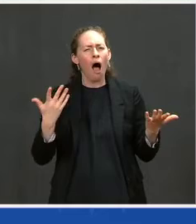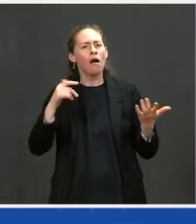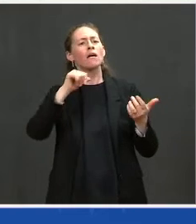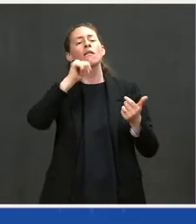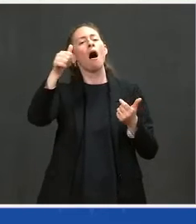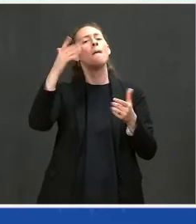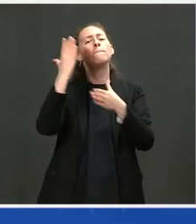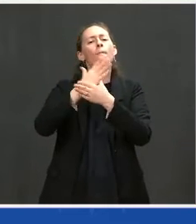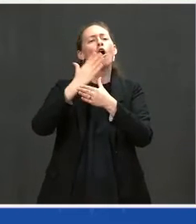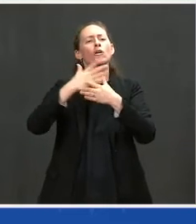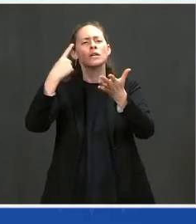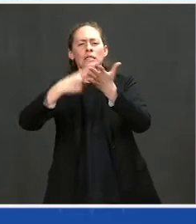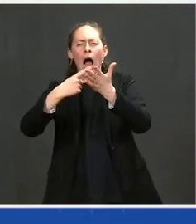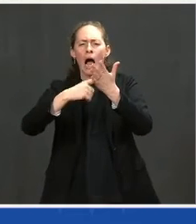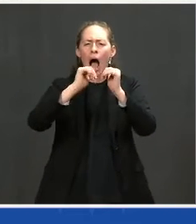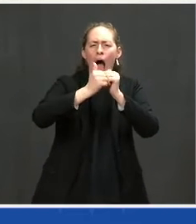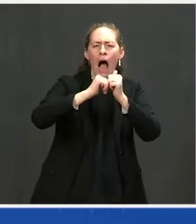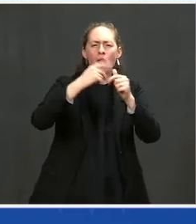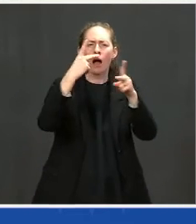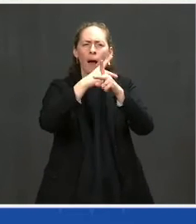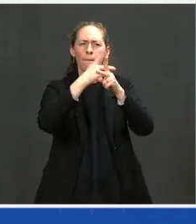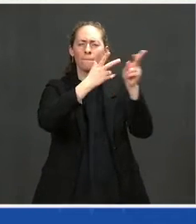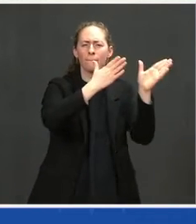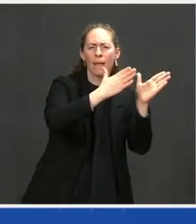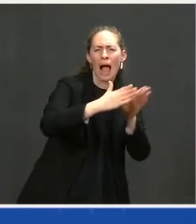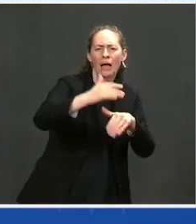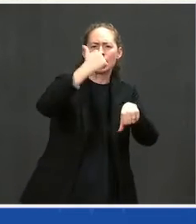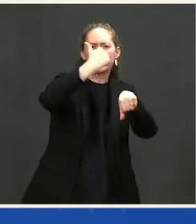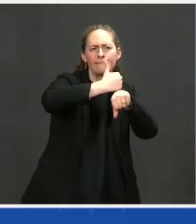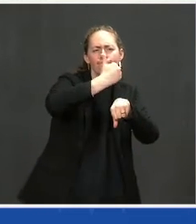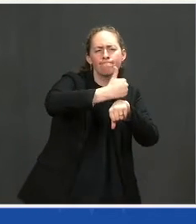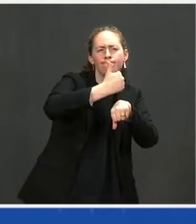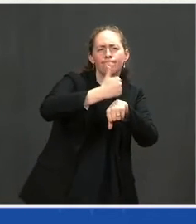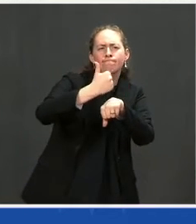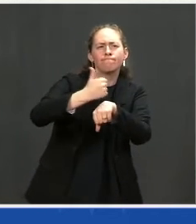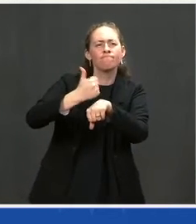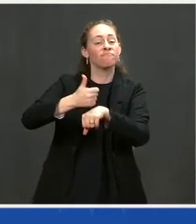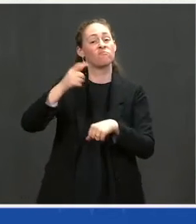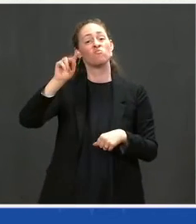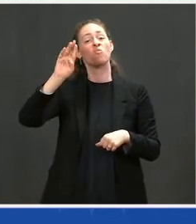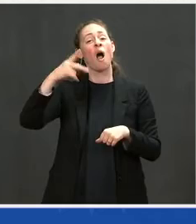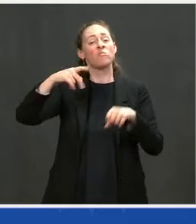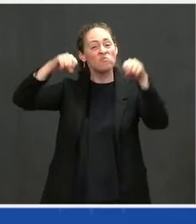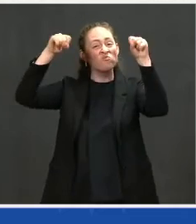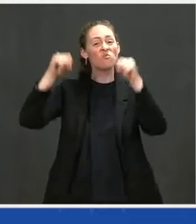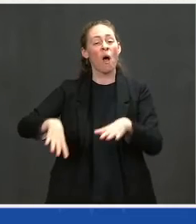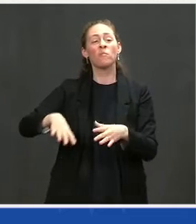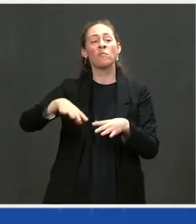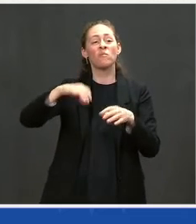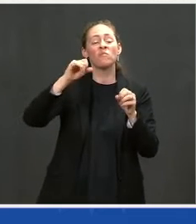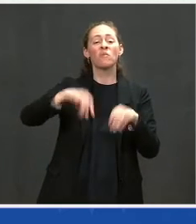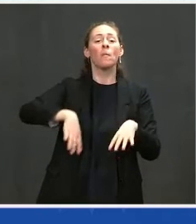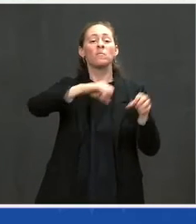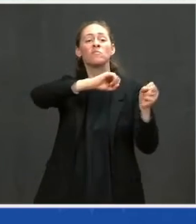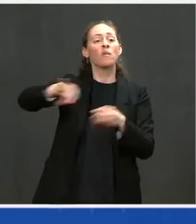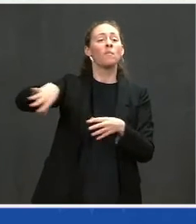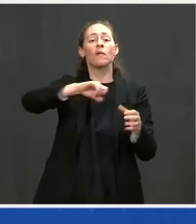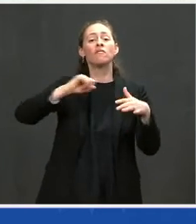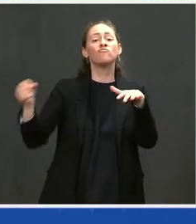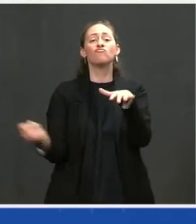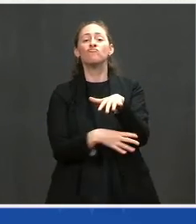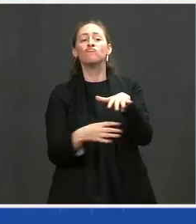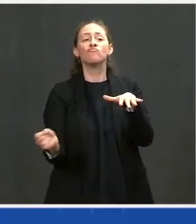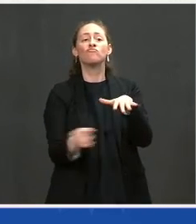elements that exist to deal with what had been a problem and has been continued to be a problem for a